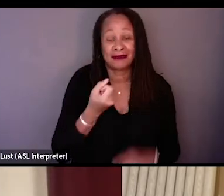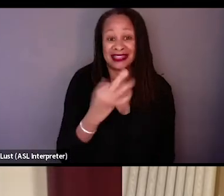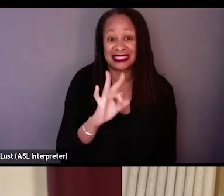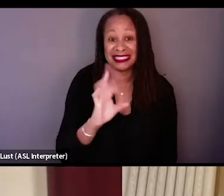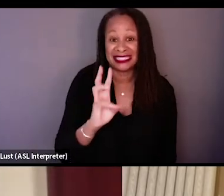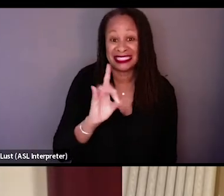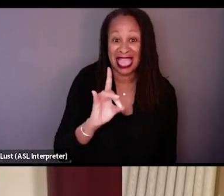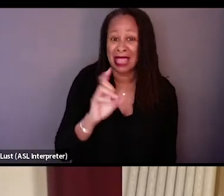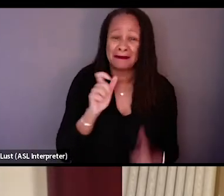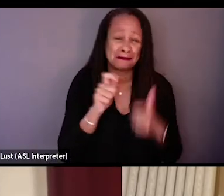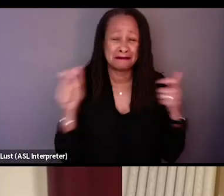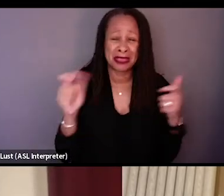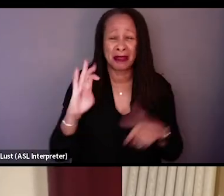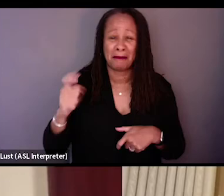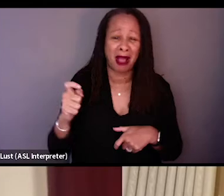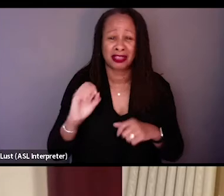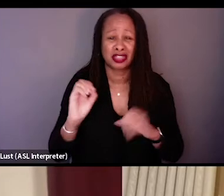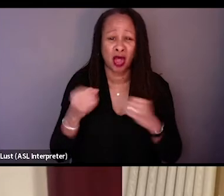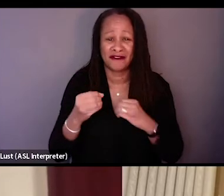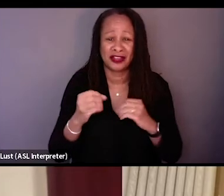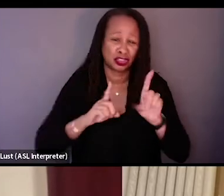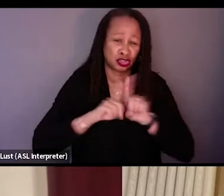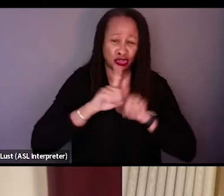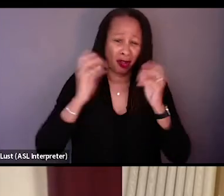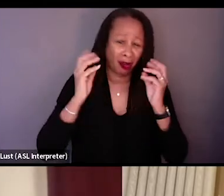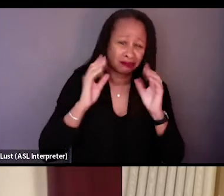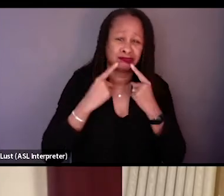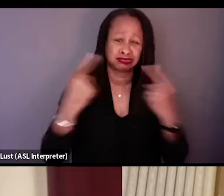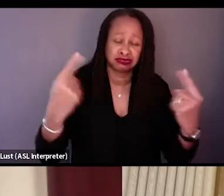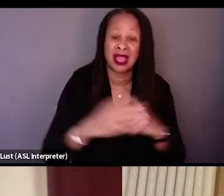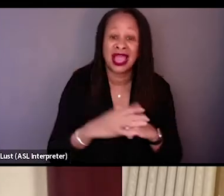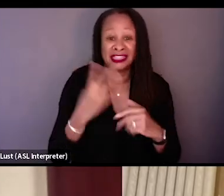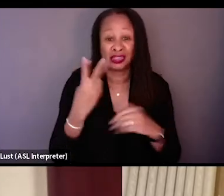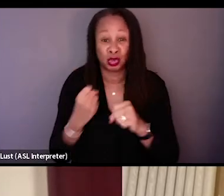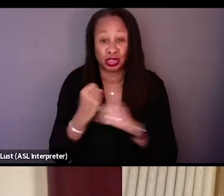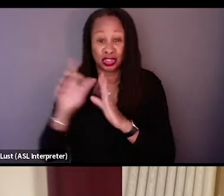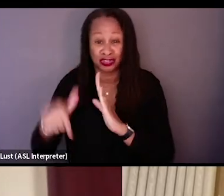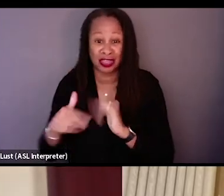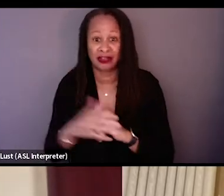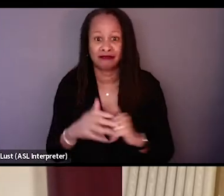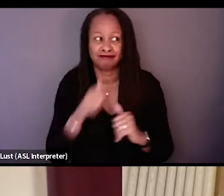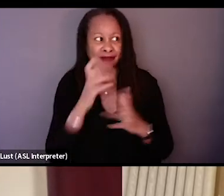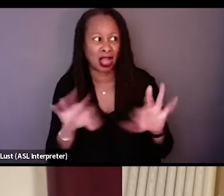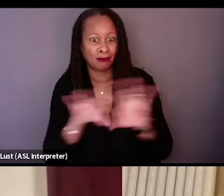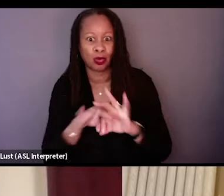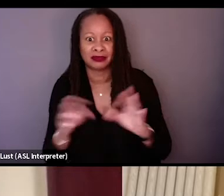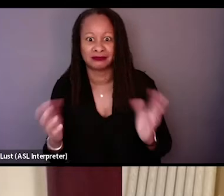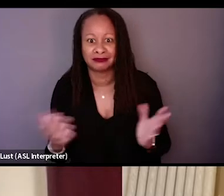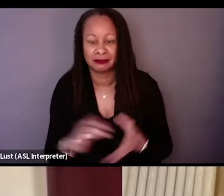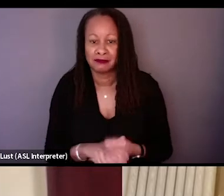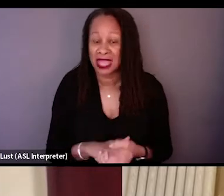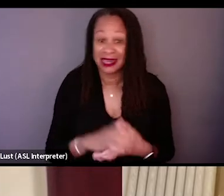biggest box office star in the world to 2 years later being irrelevant, not because of choices you made in the movies at that